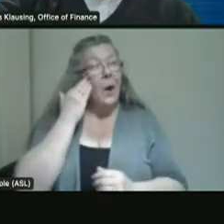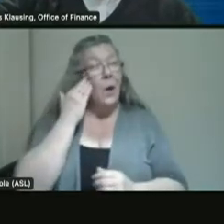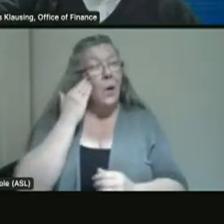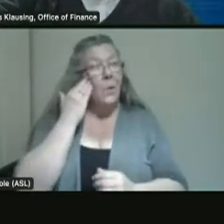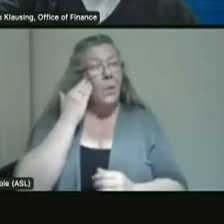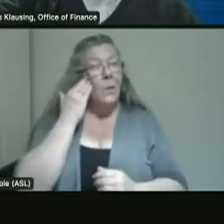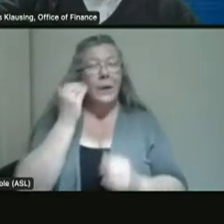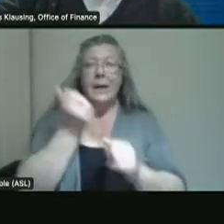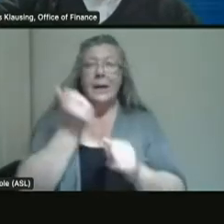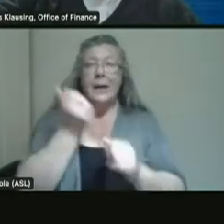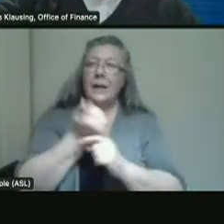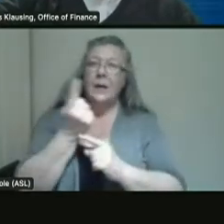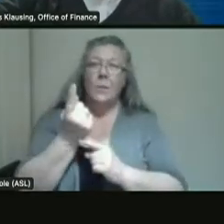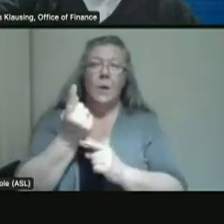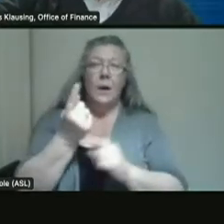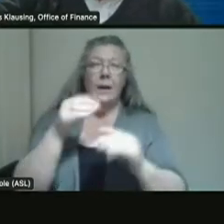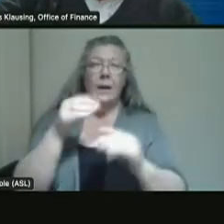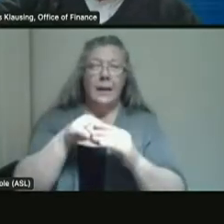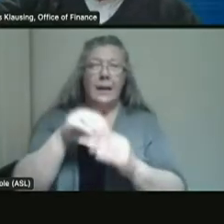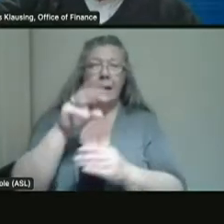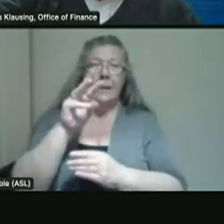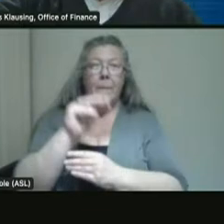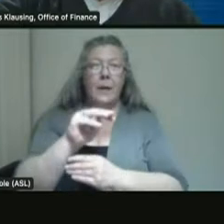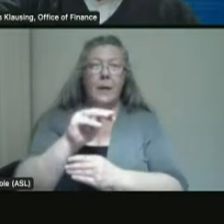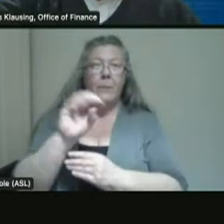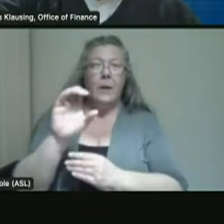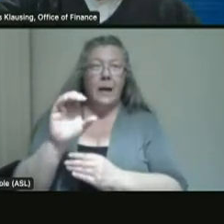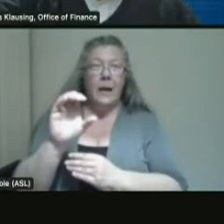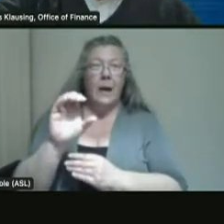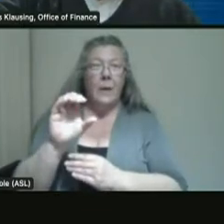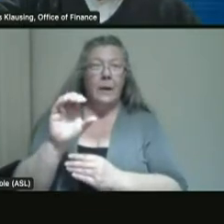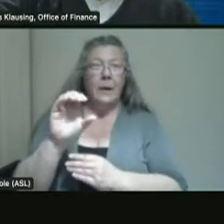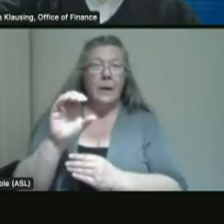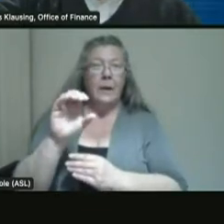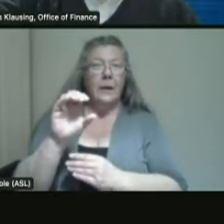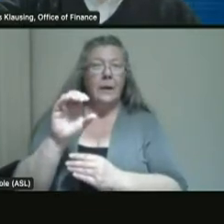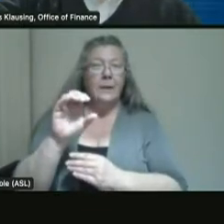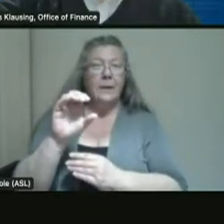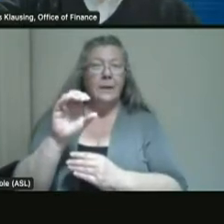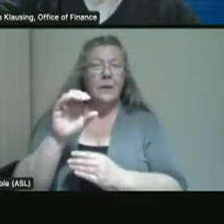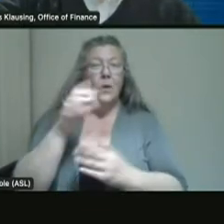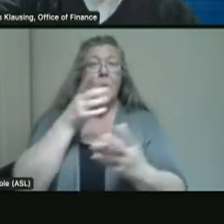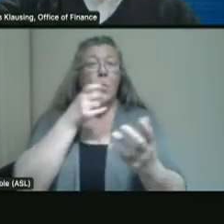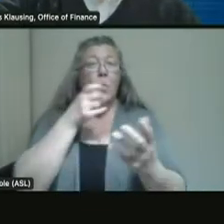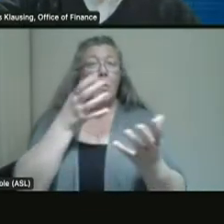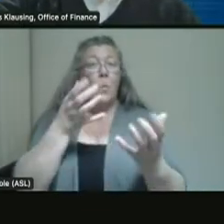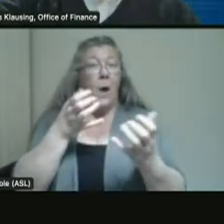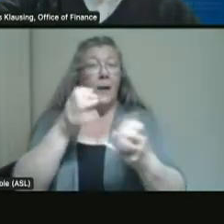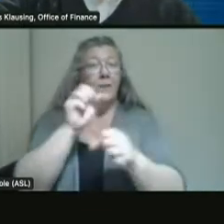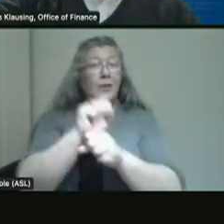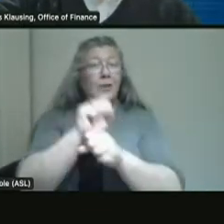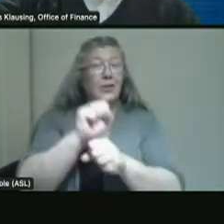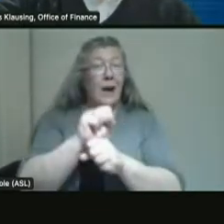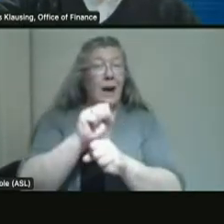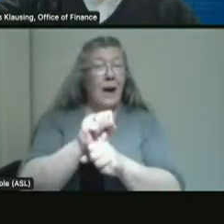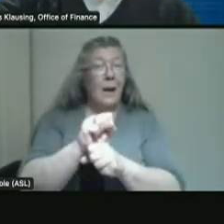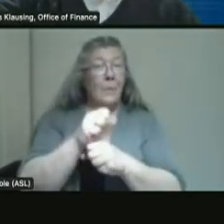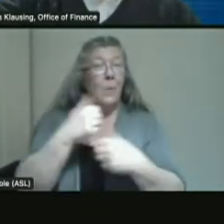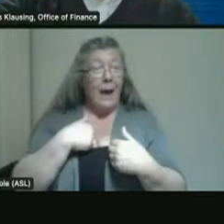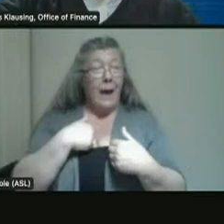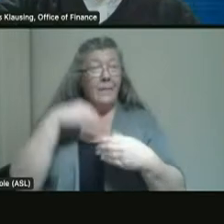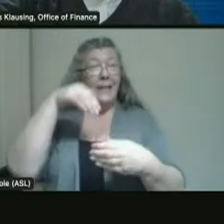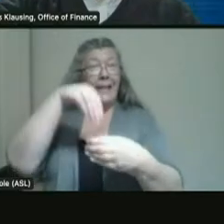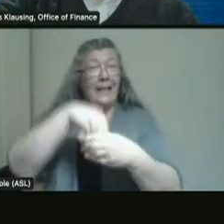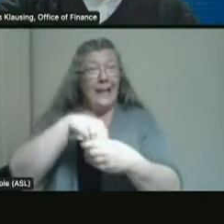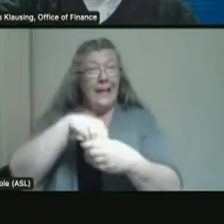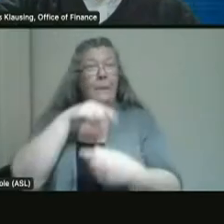Montgomery County who wants a job, we have that job in our public schools. We have accountants,